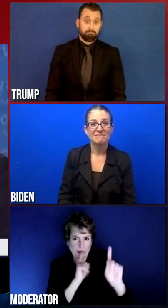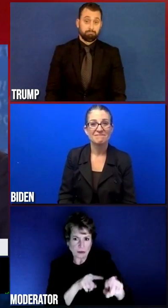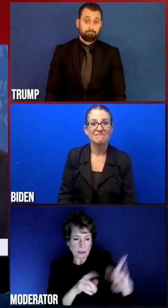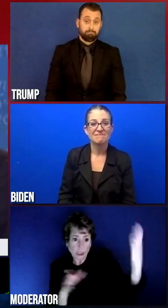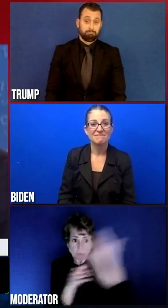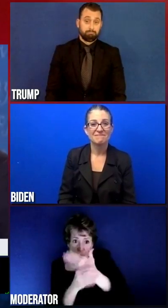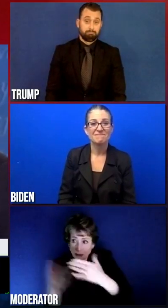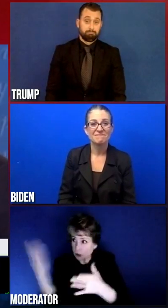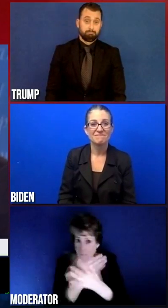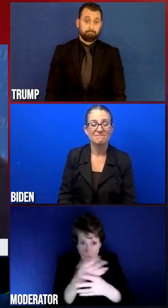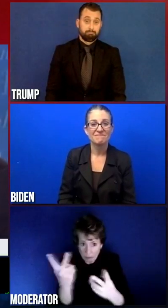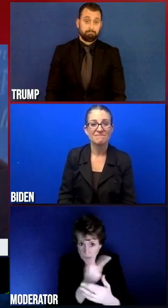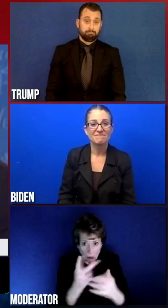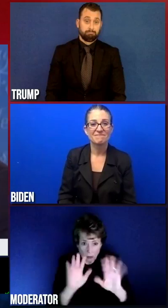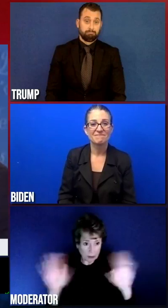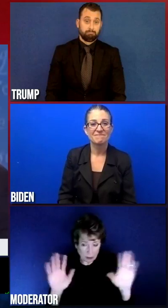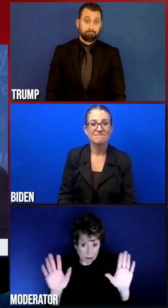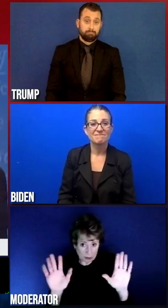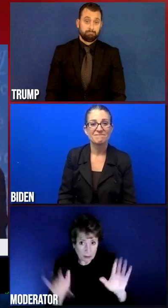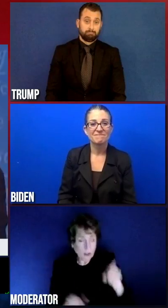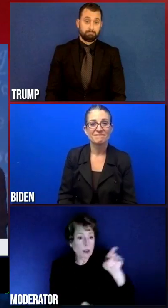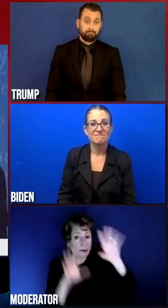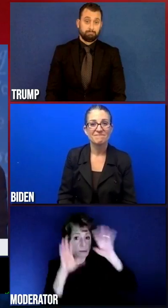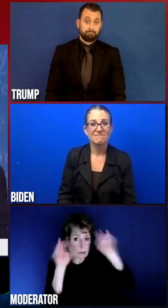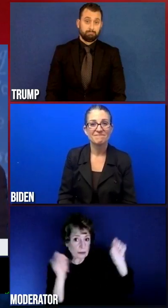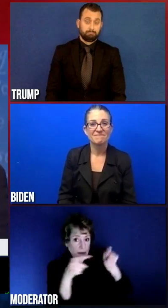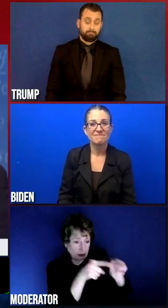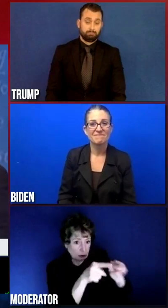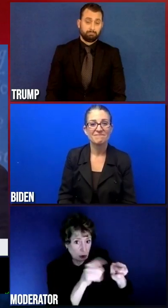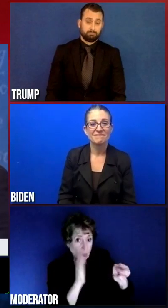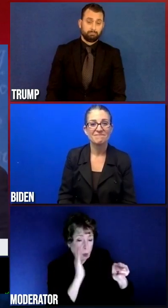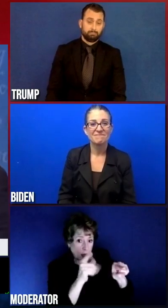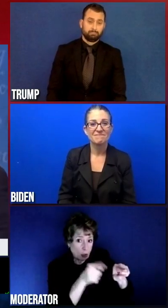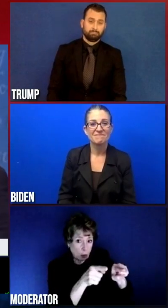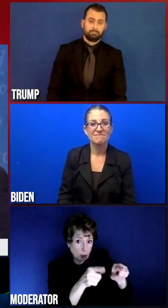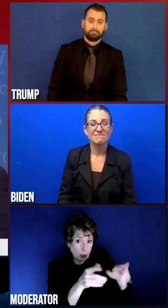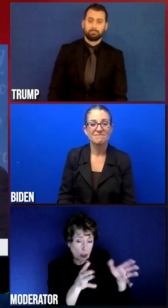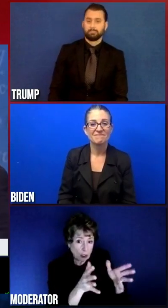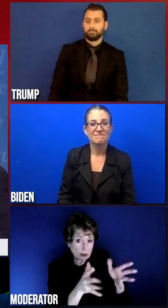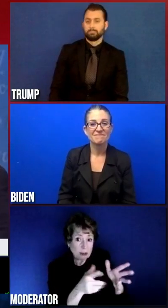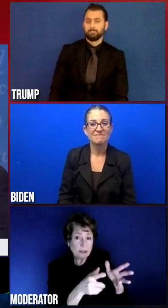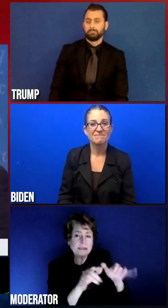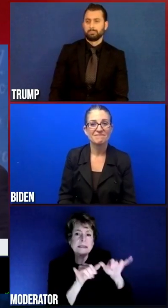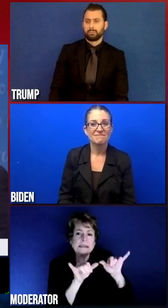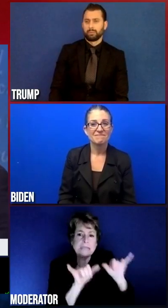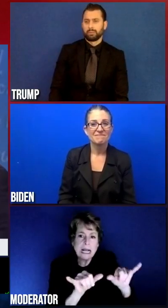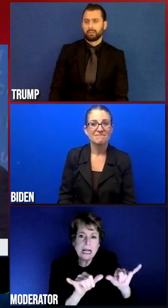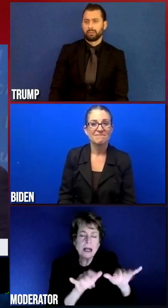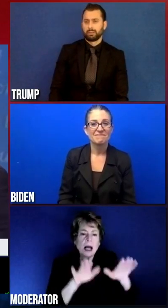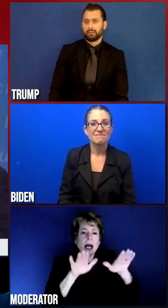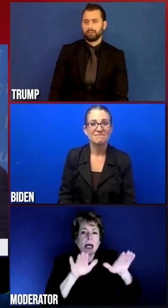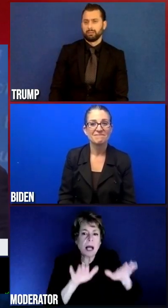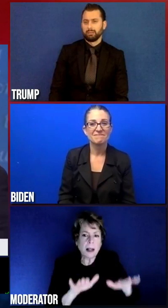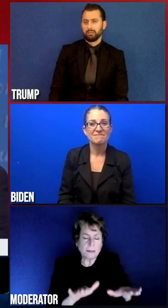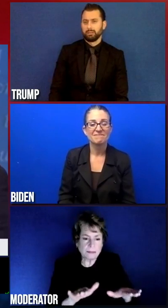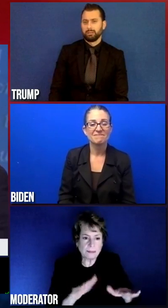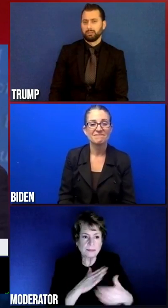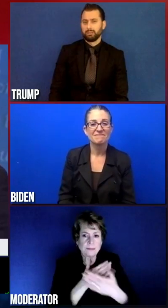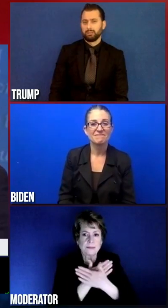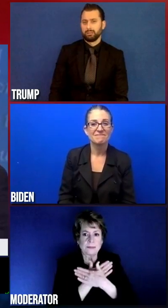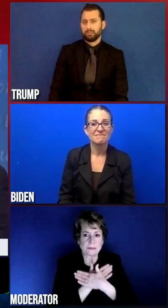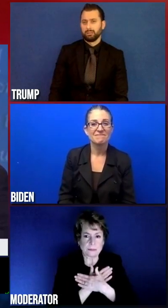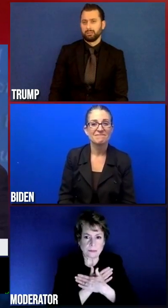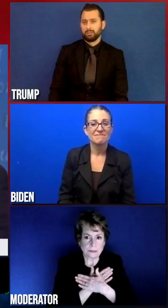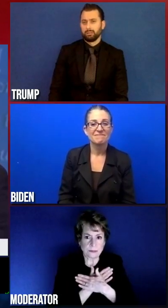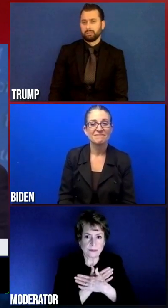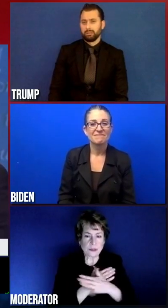your supporters to stay calm during this extended period, not to engage in any civil unrest? And will you